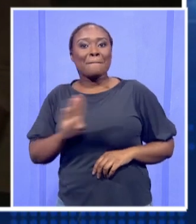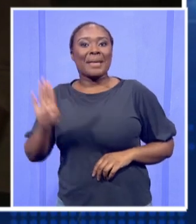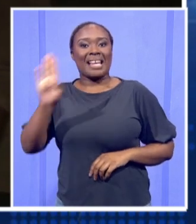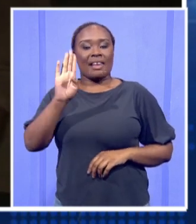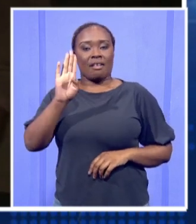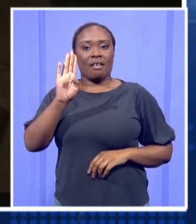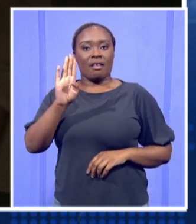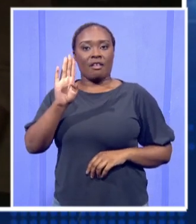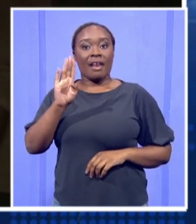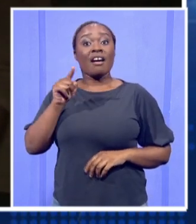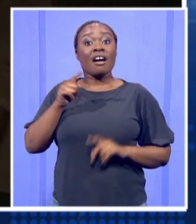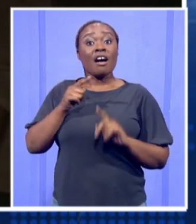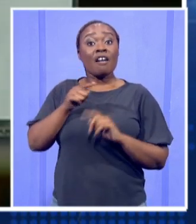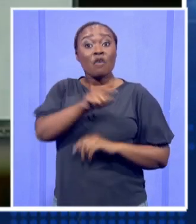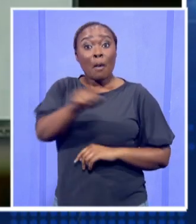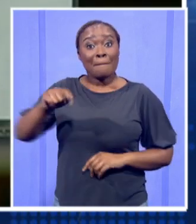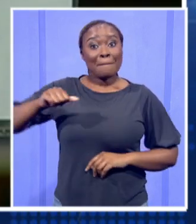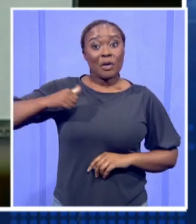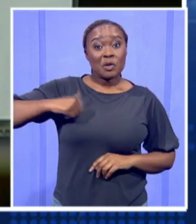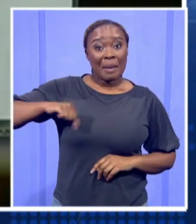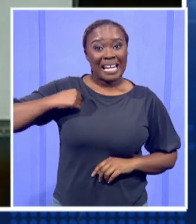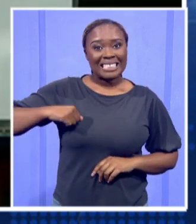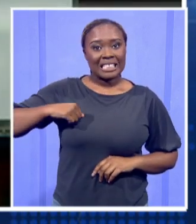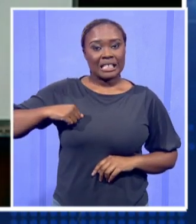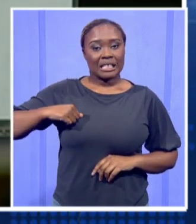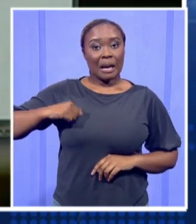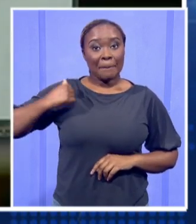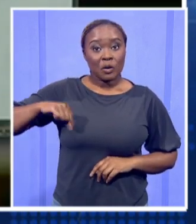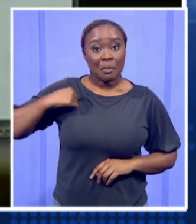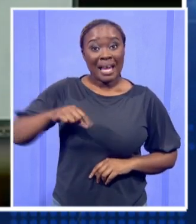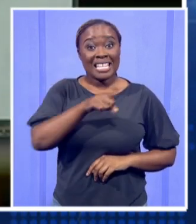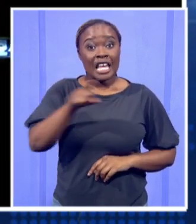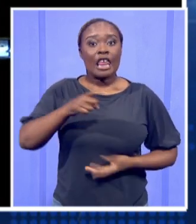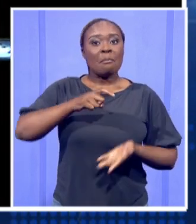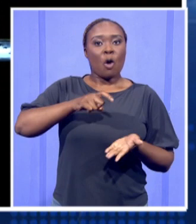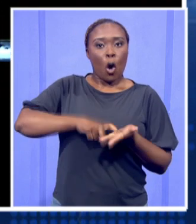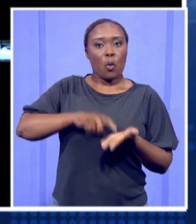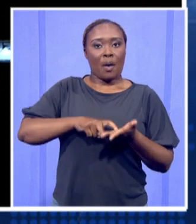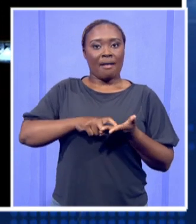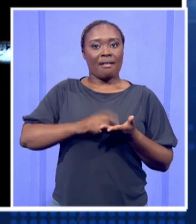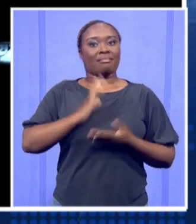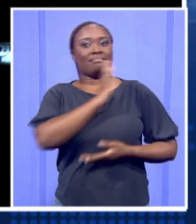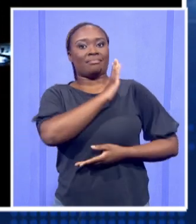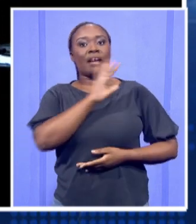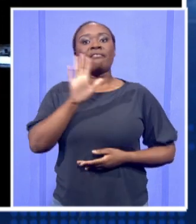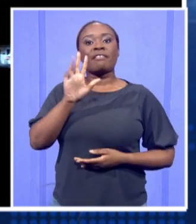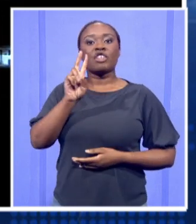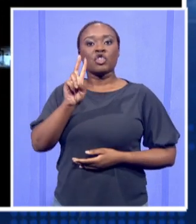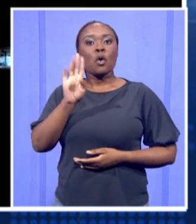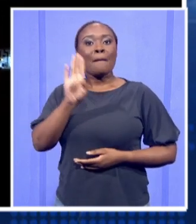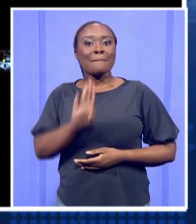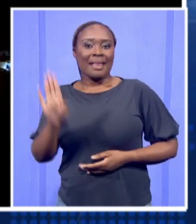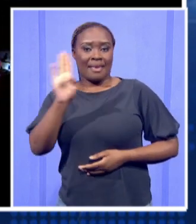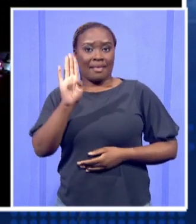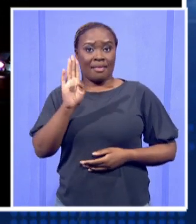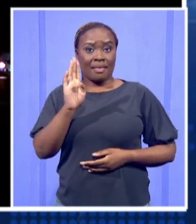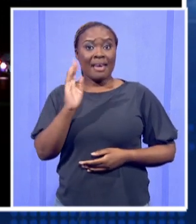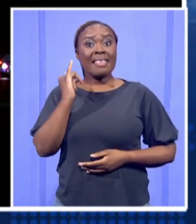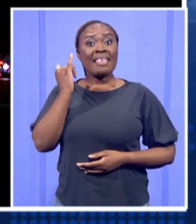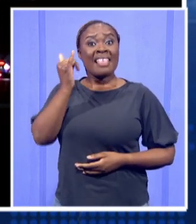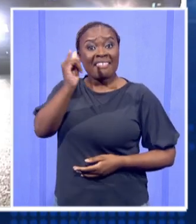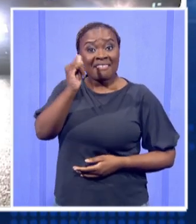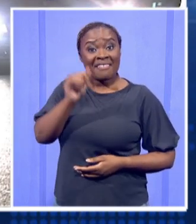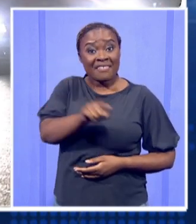from municipalities. This is local government owes Eskom 52 billion rand. If these